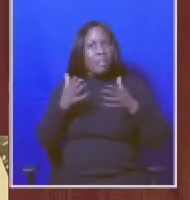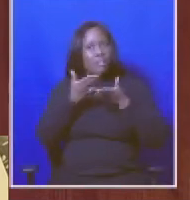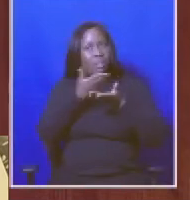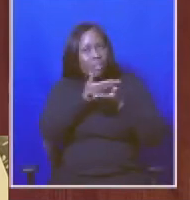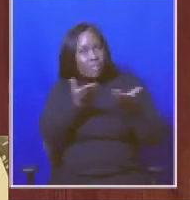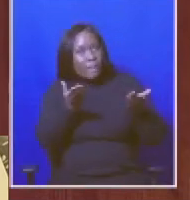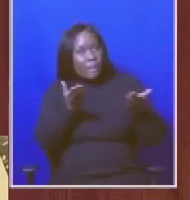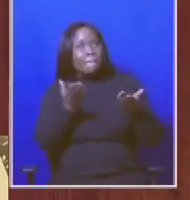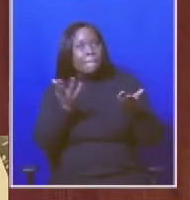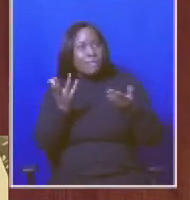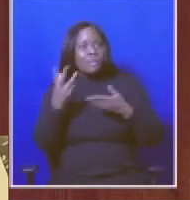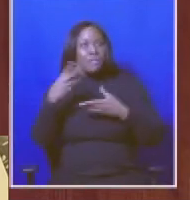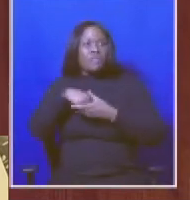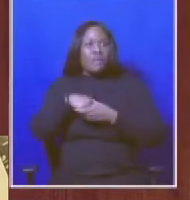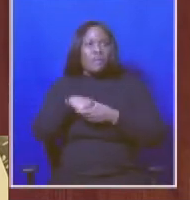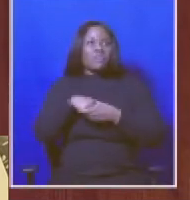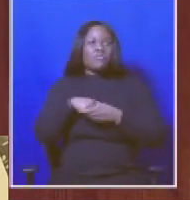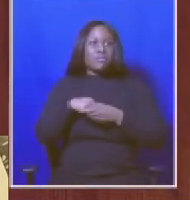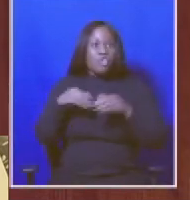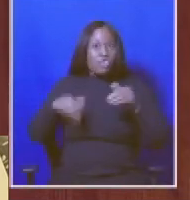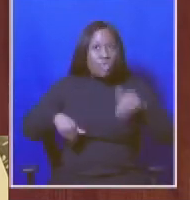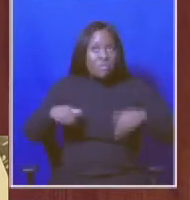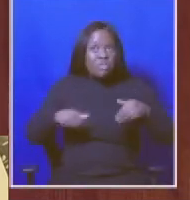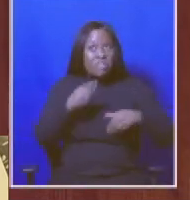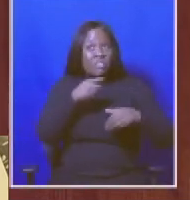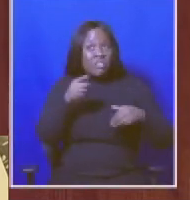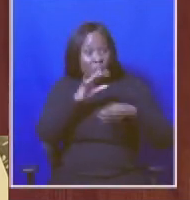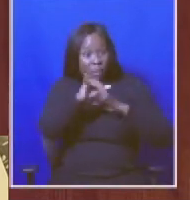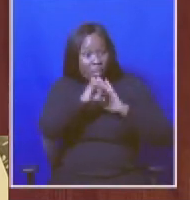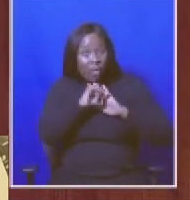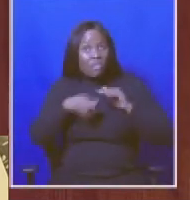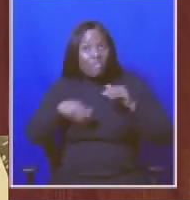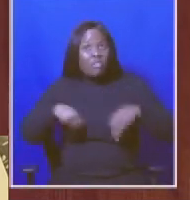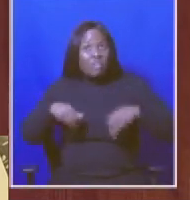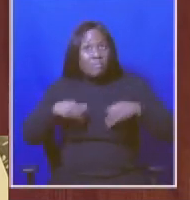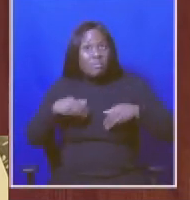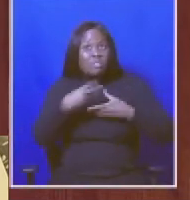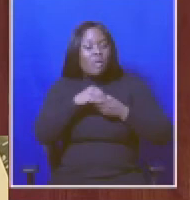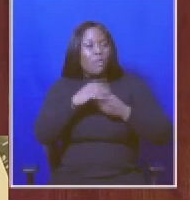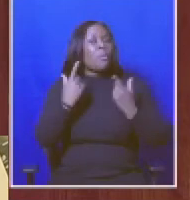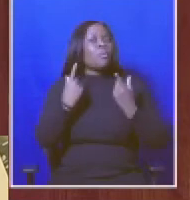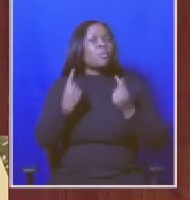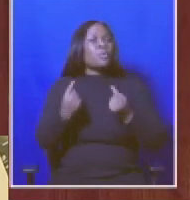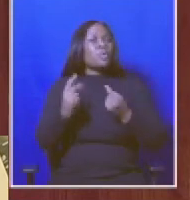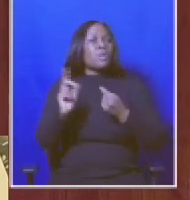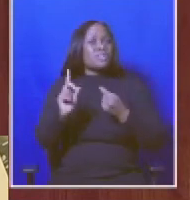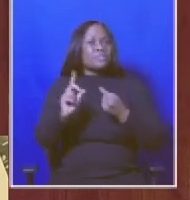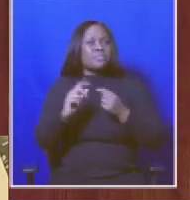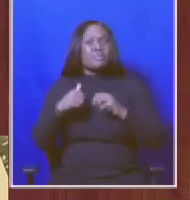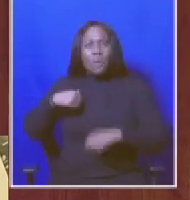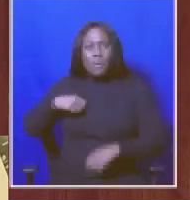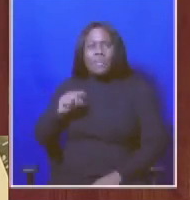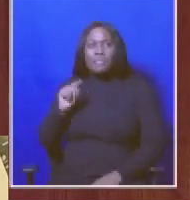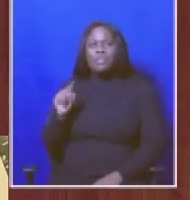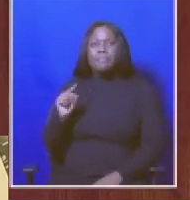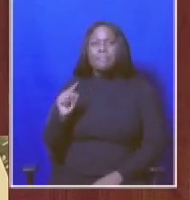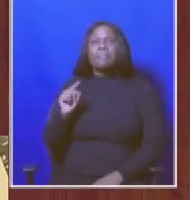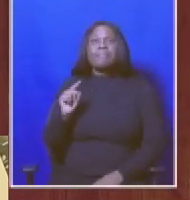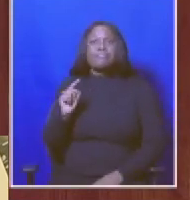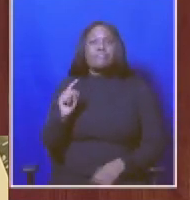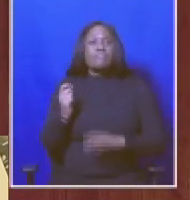le bogodu. Ebile re solofele seo se ka dirwa ka